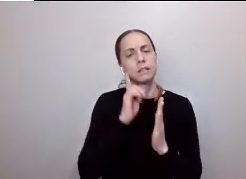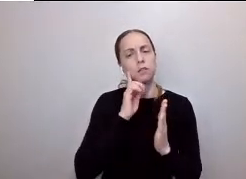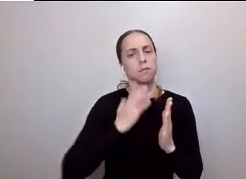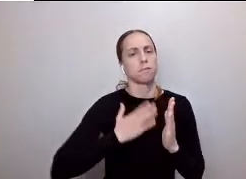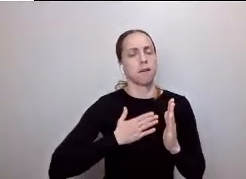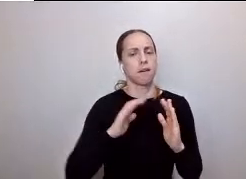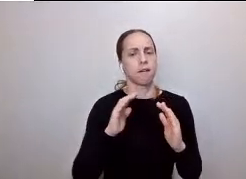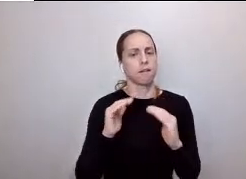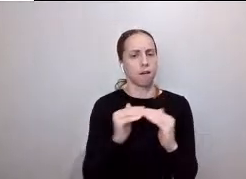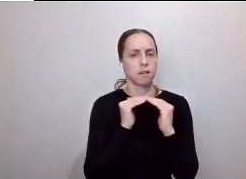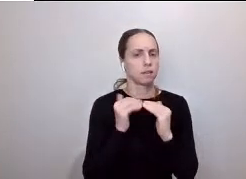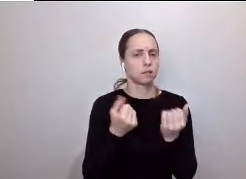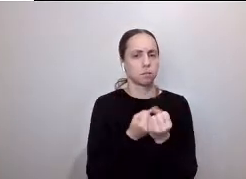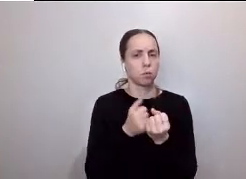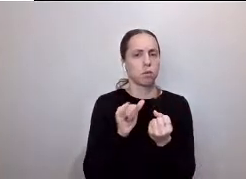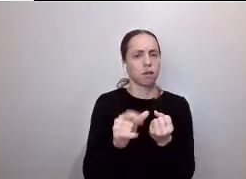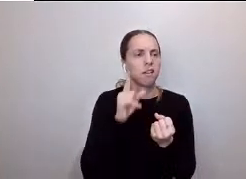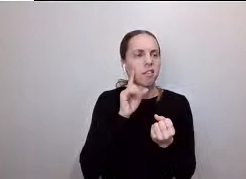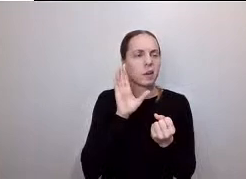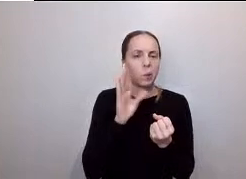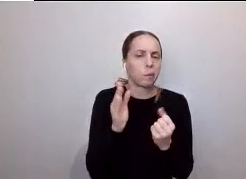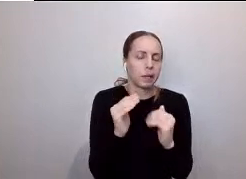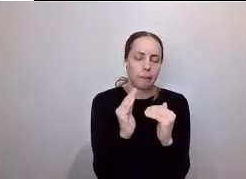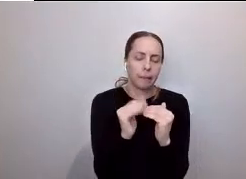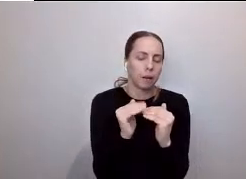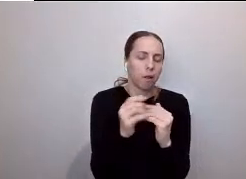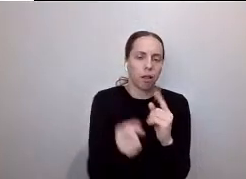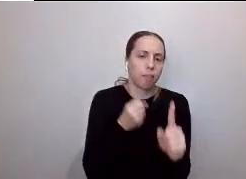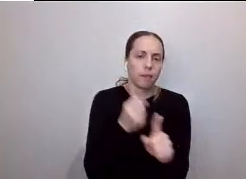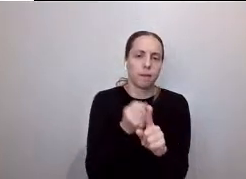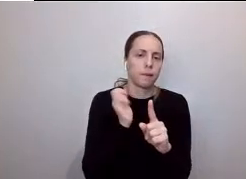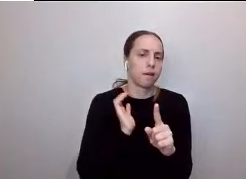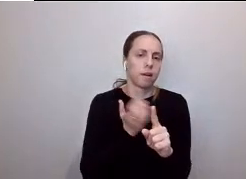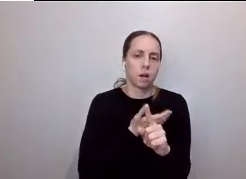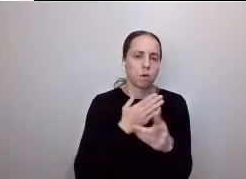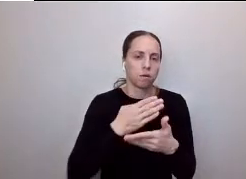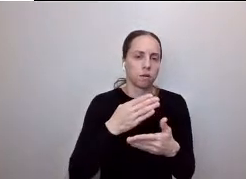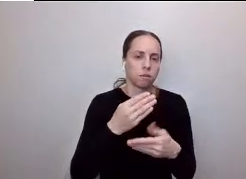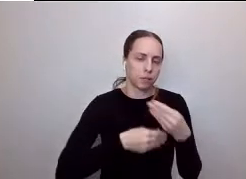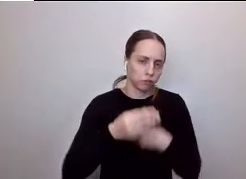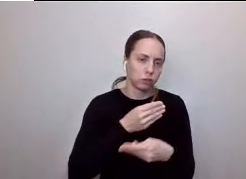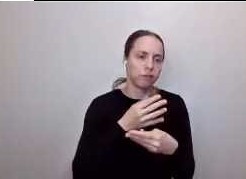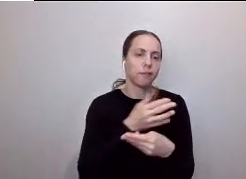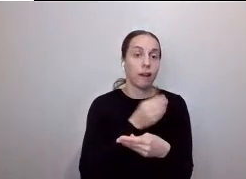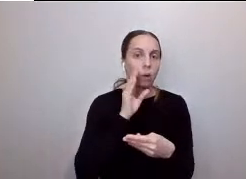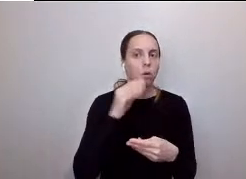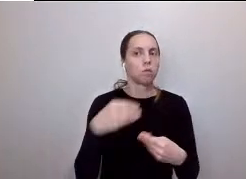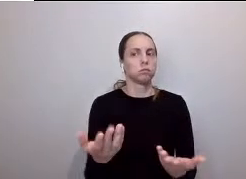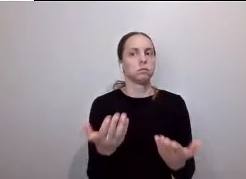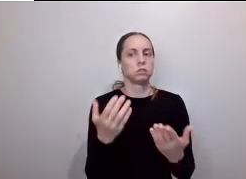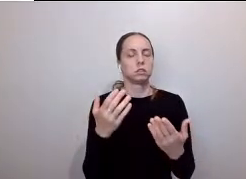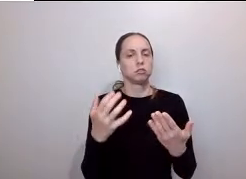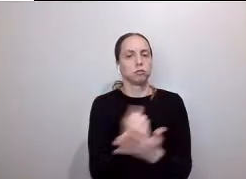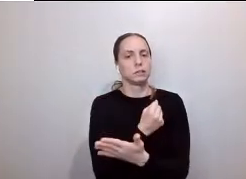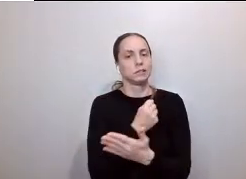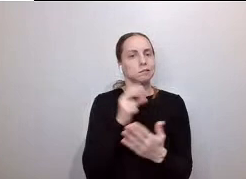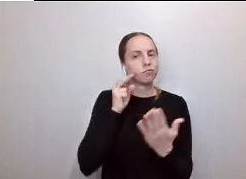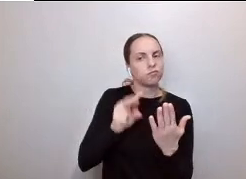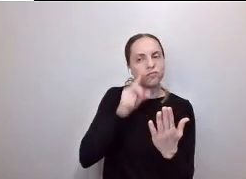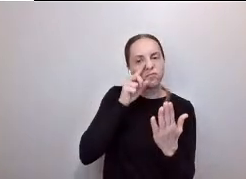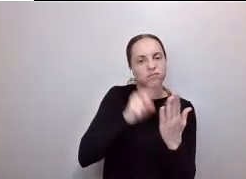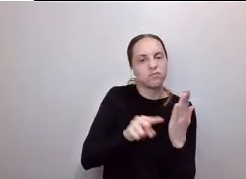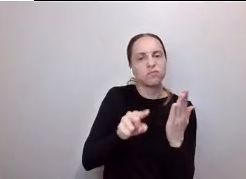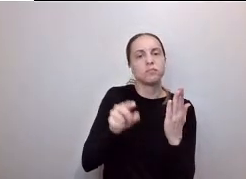having minimal impacts on our budget, and it will give us a chance to really look more carefully at whether or not we do want to discontinue